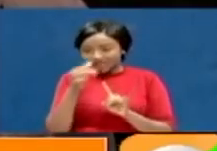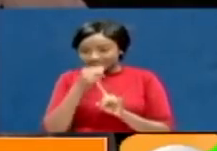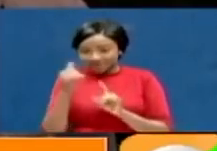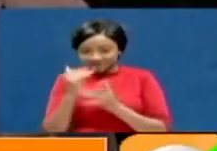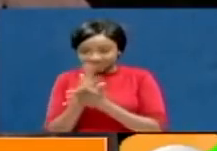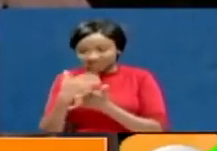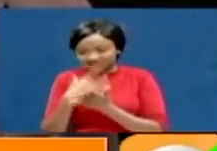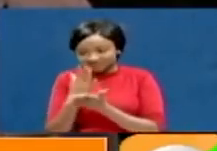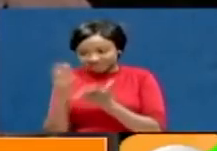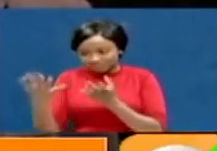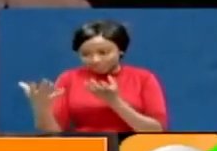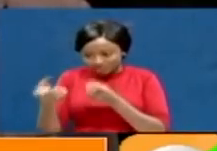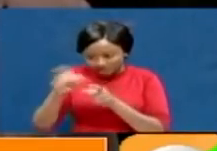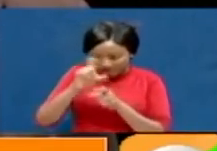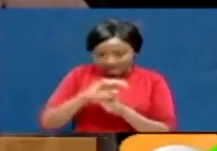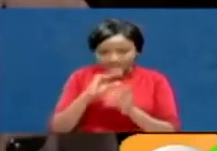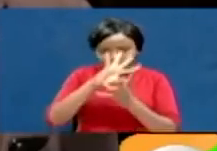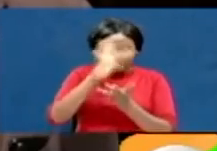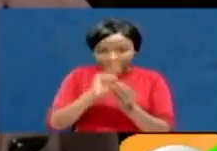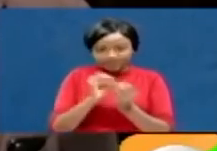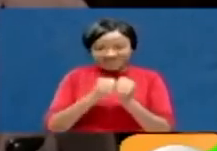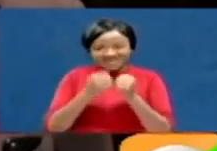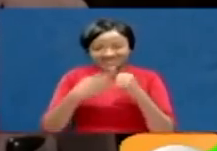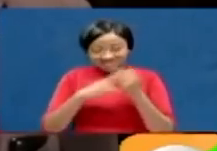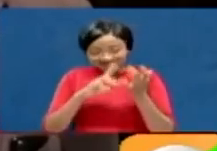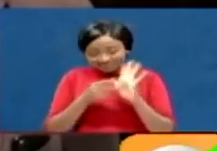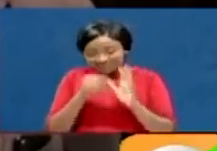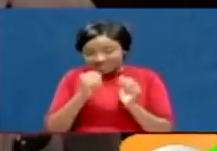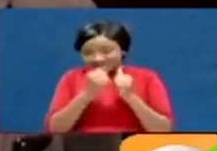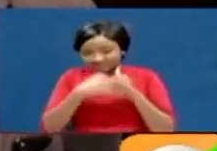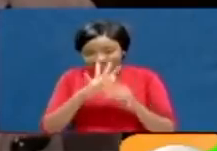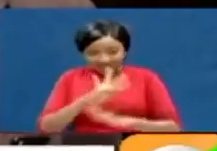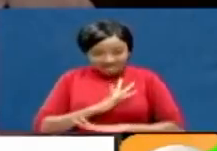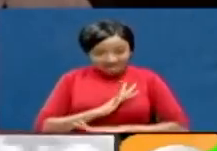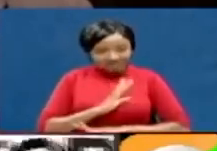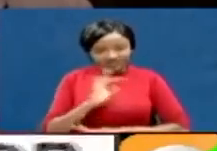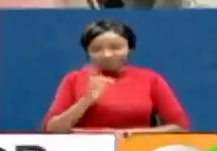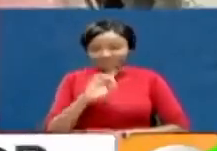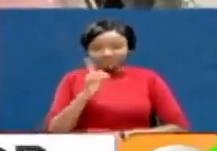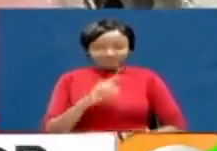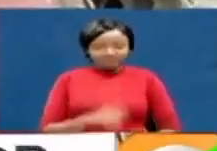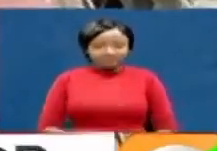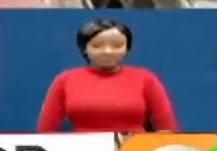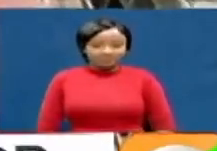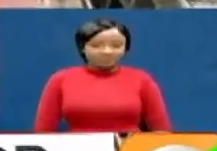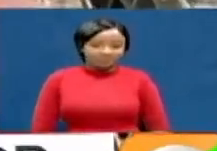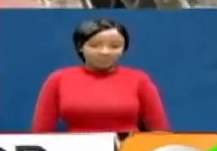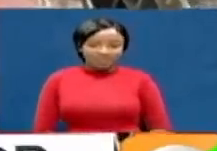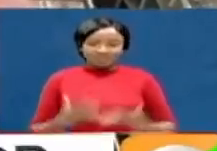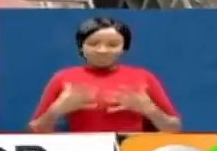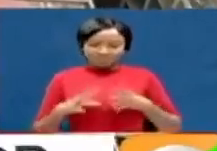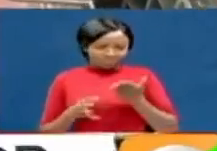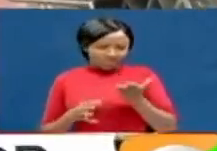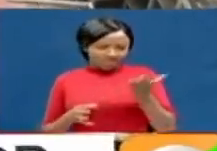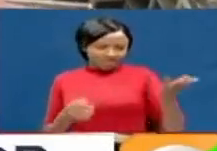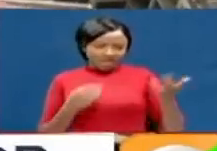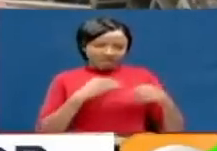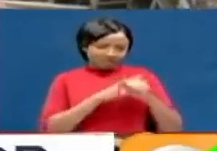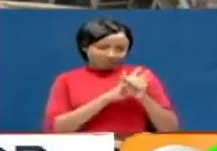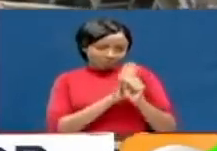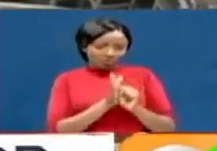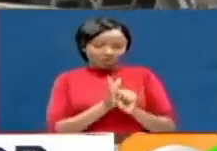But whatever number we get is a drop in the ocean. It's not even 5% of what we may require. None of the coronavirus patients at the